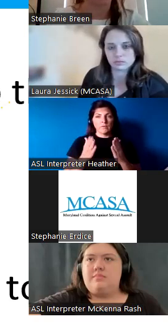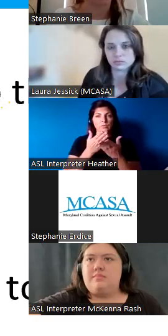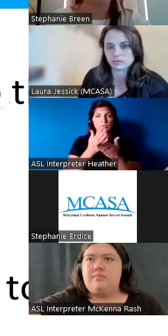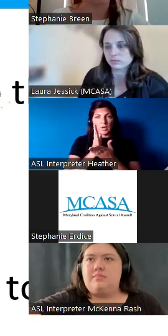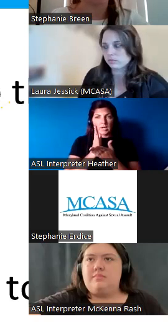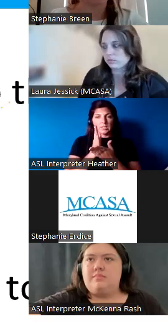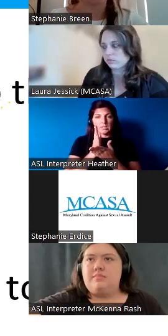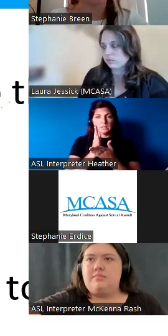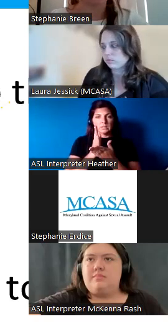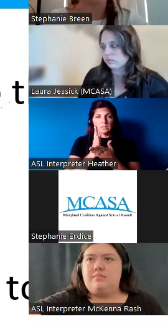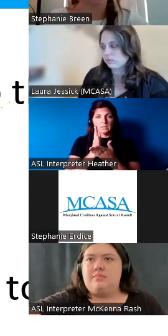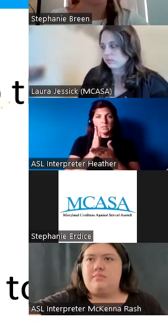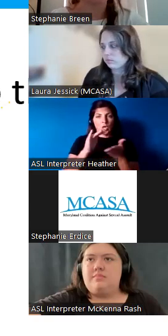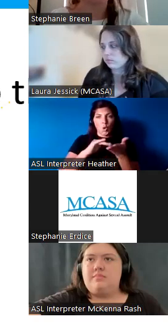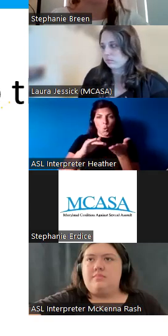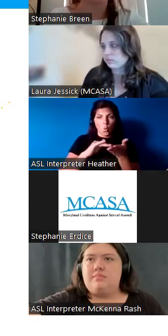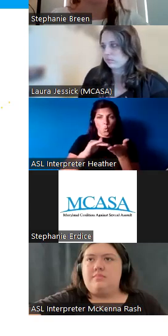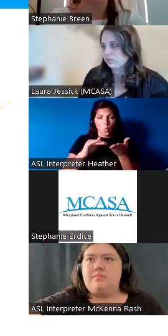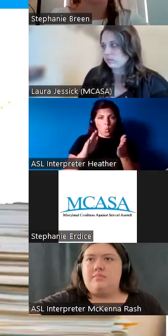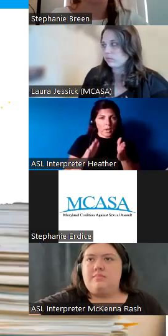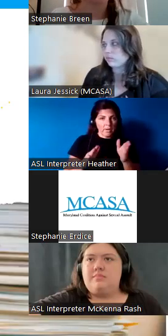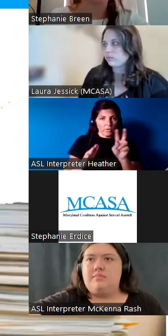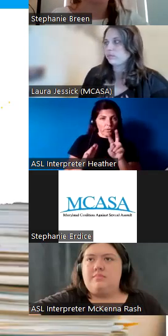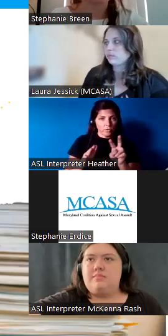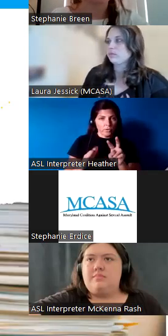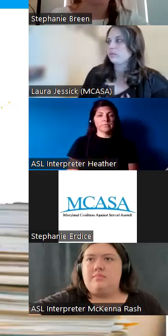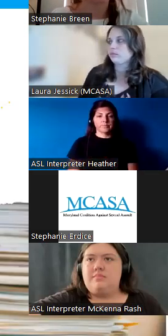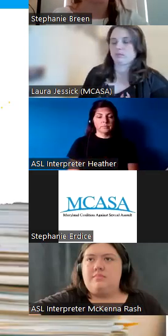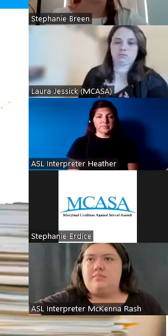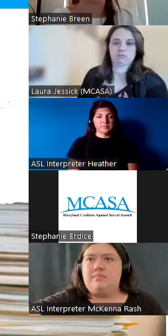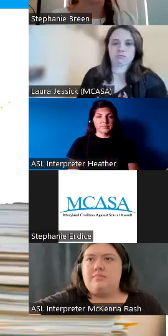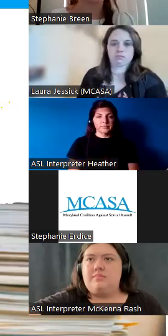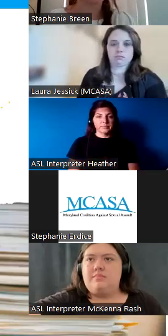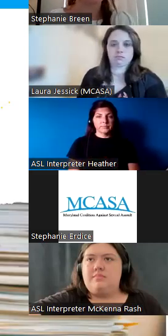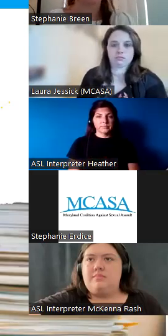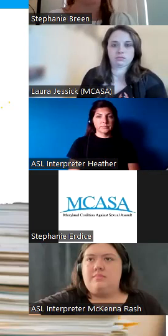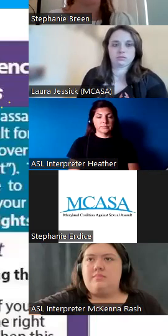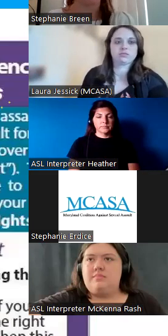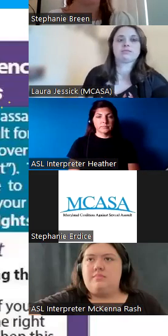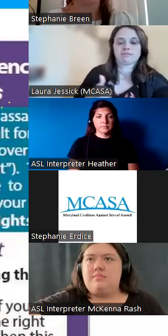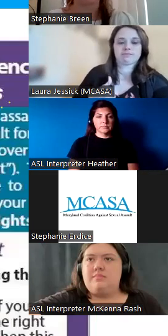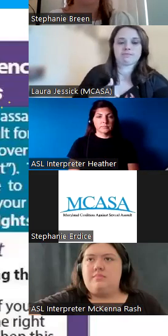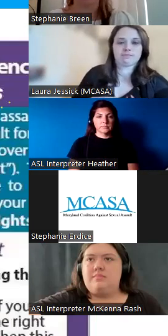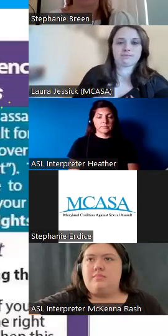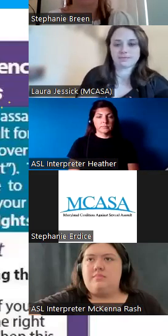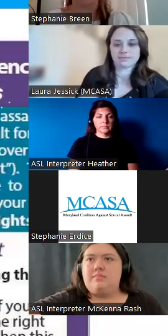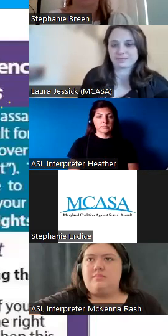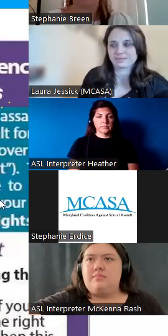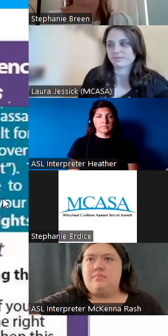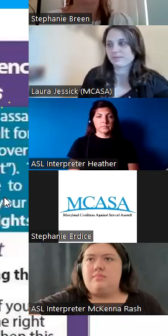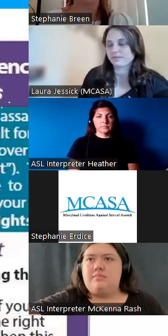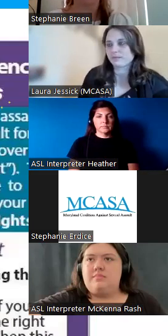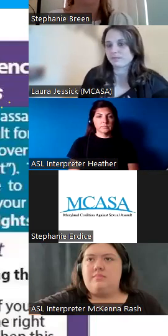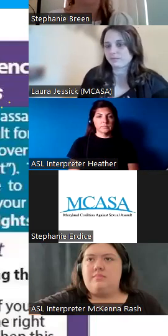the waivers that law enforcement is not able to have clients sign. So just as a